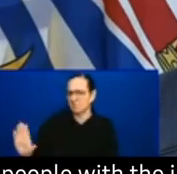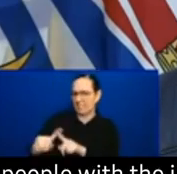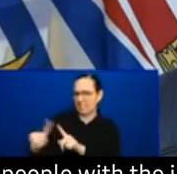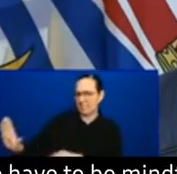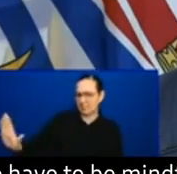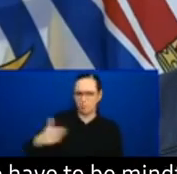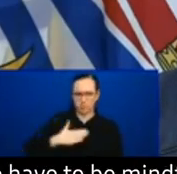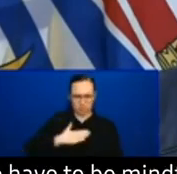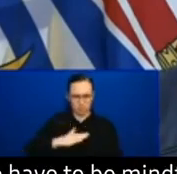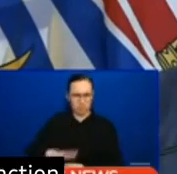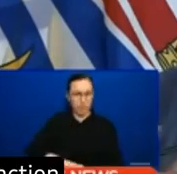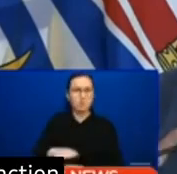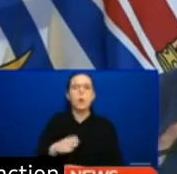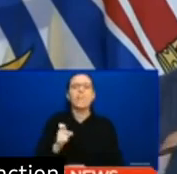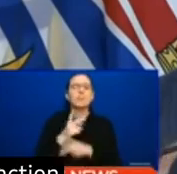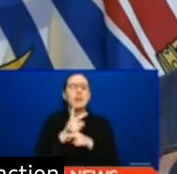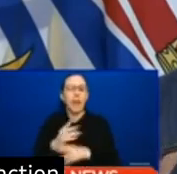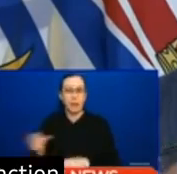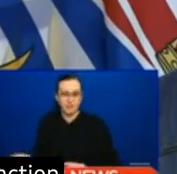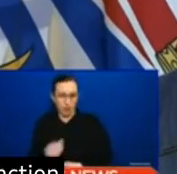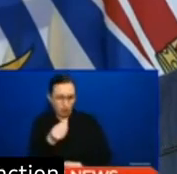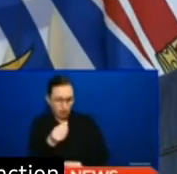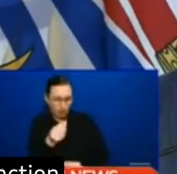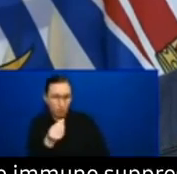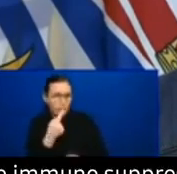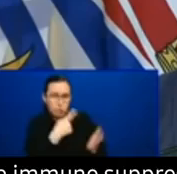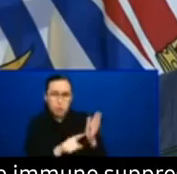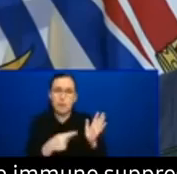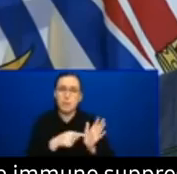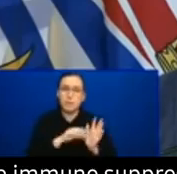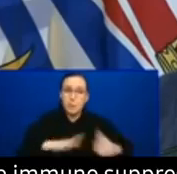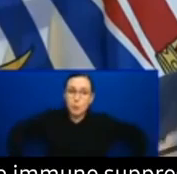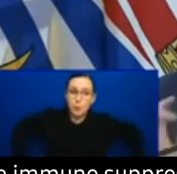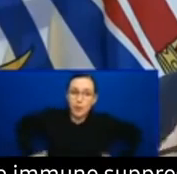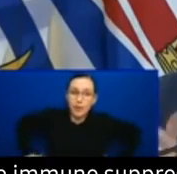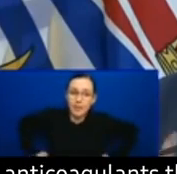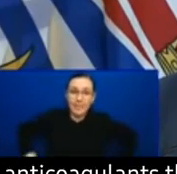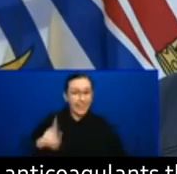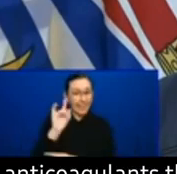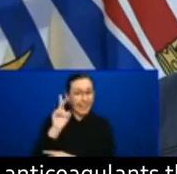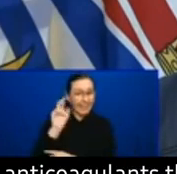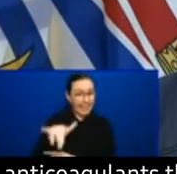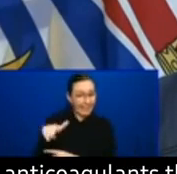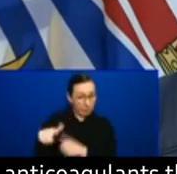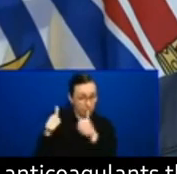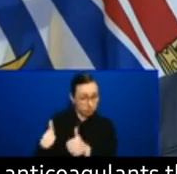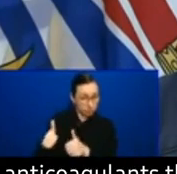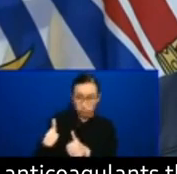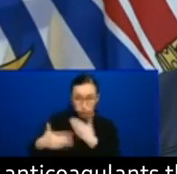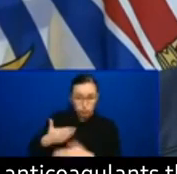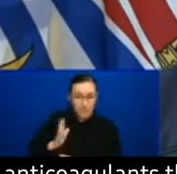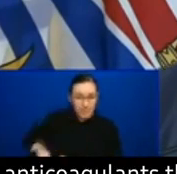mindful of people's kidney function, the immune suppressant medications they're on, anticoagulants. These are some of the very serious